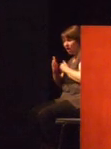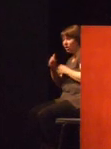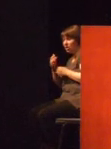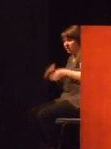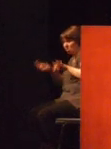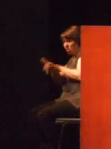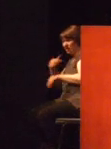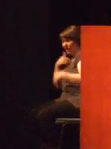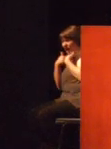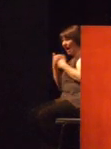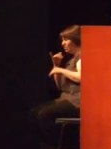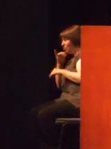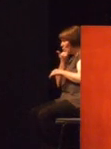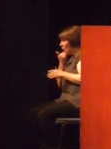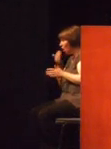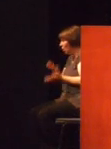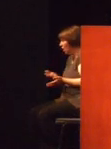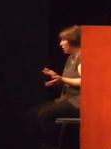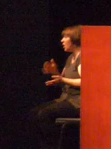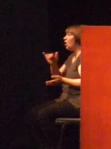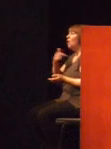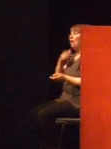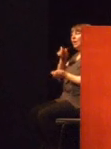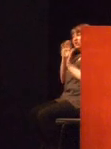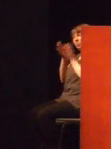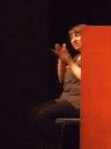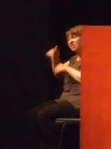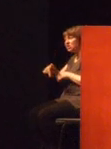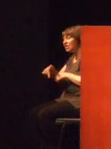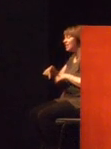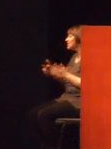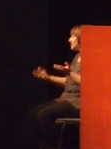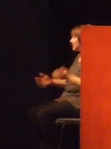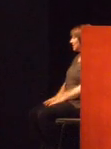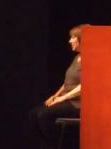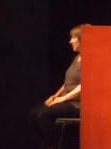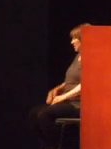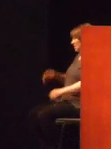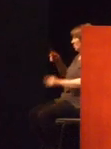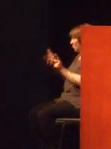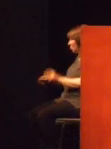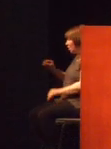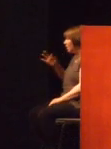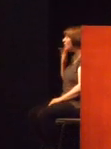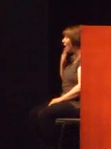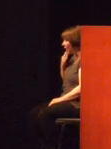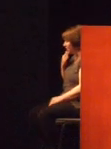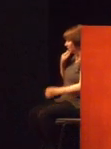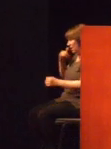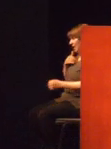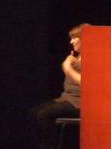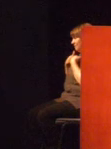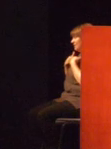Oh, okay, I better pay attention to this. So this is really significant because people of color tend to experience an understanding